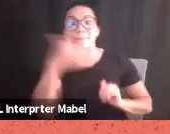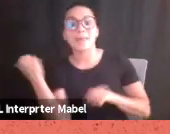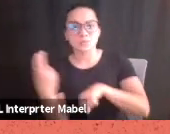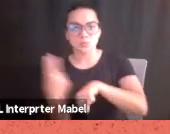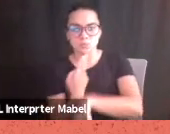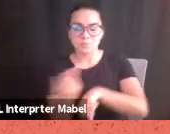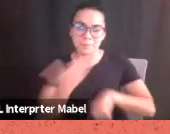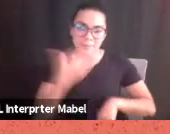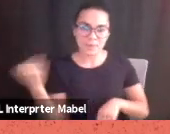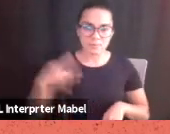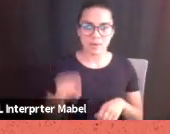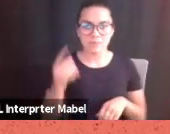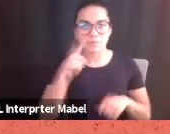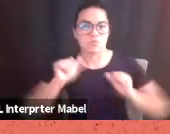engagement.